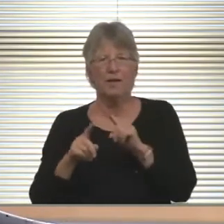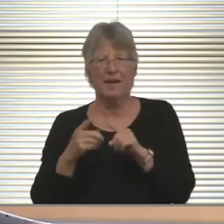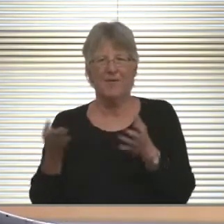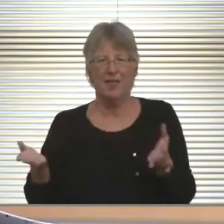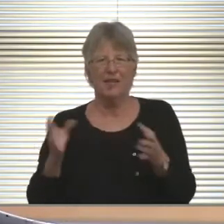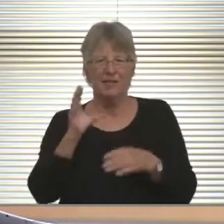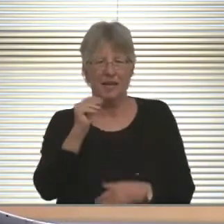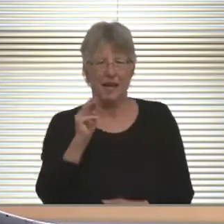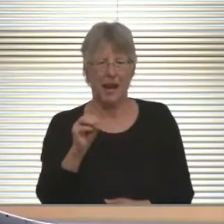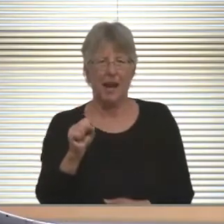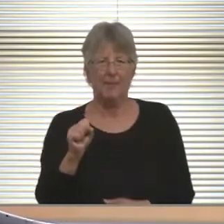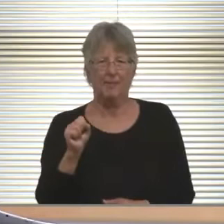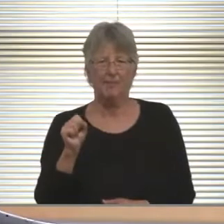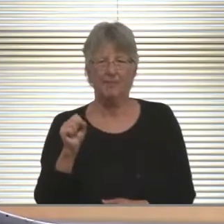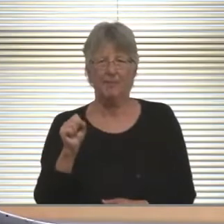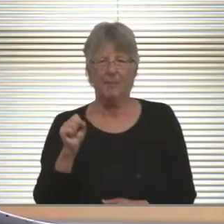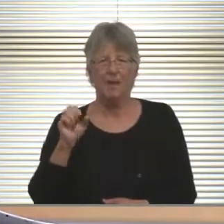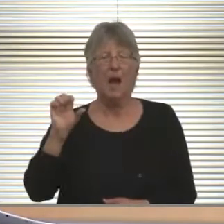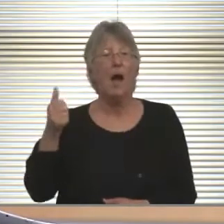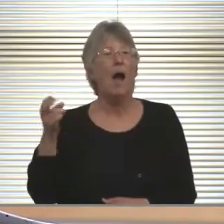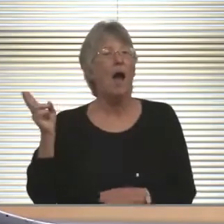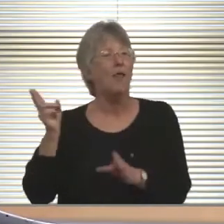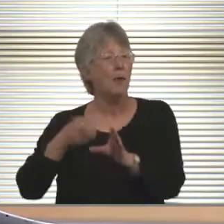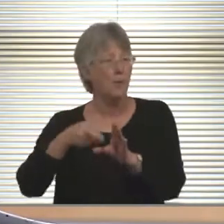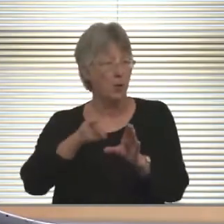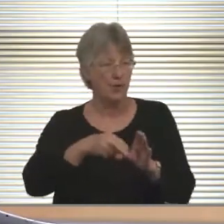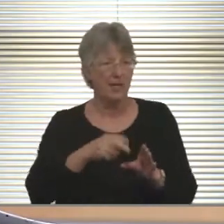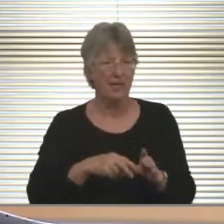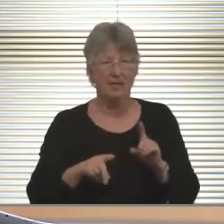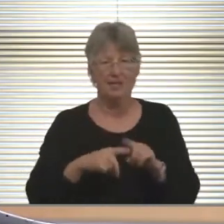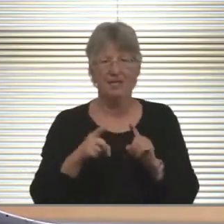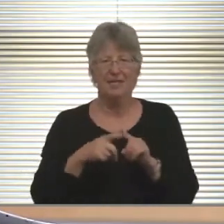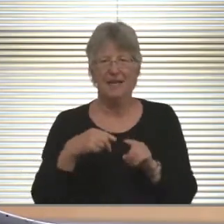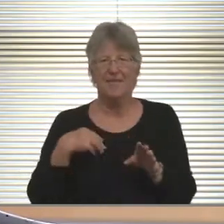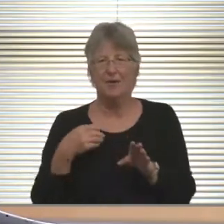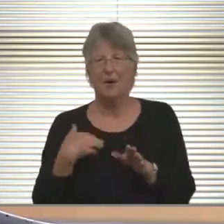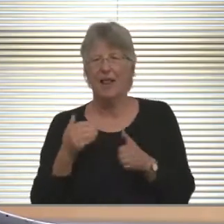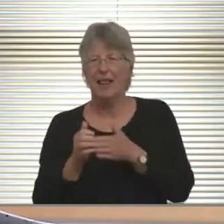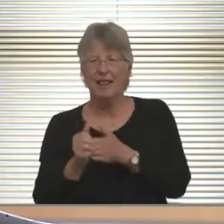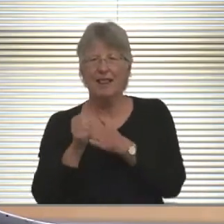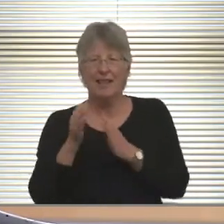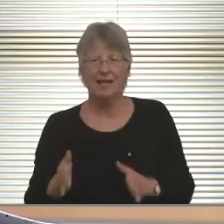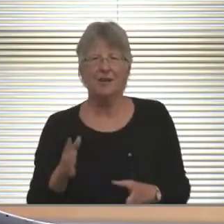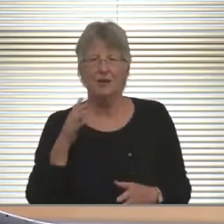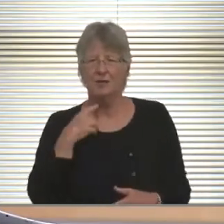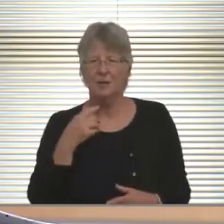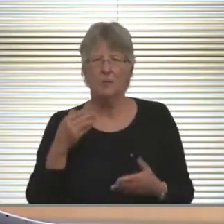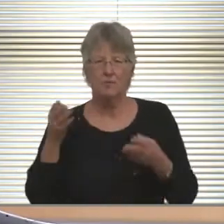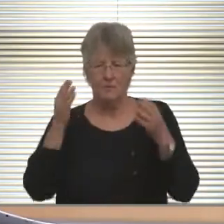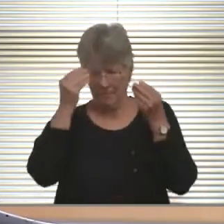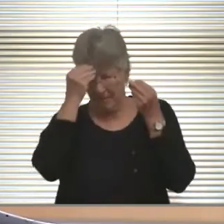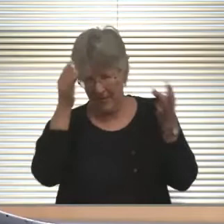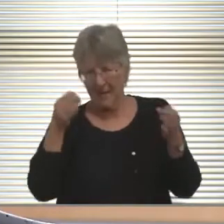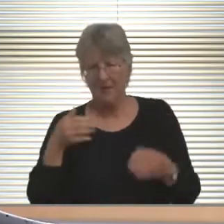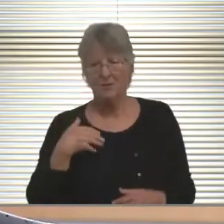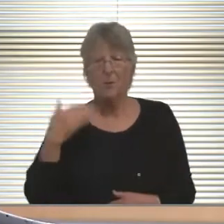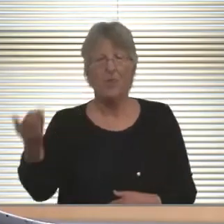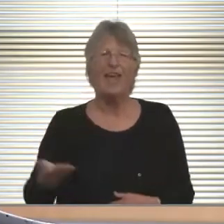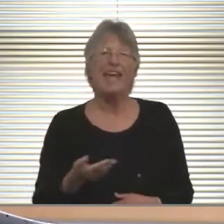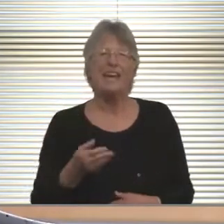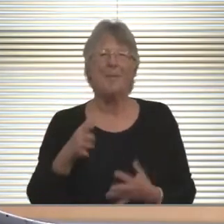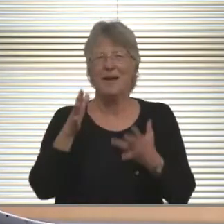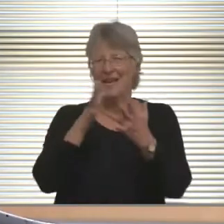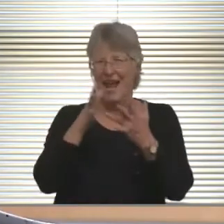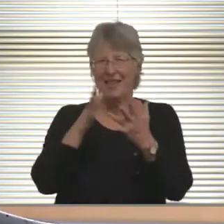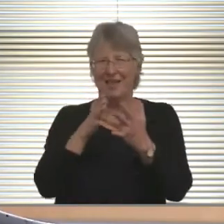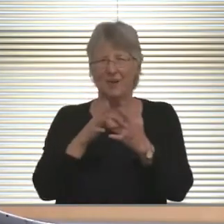was a presentation made by our Link Crew leaders, and it was giving tips to the incoming 9th graders on how they can stay stress-free while